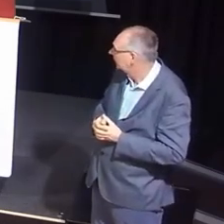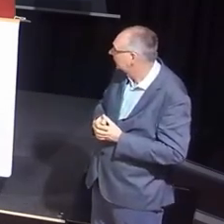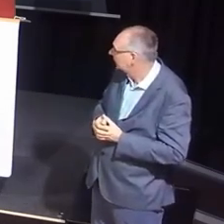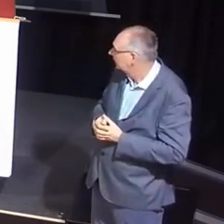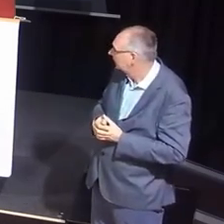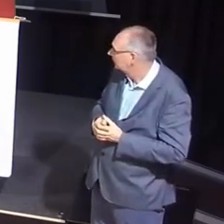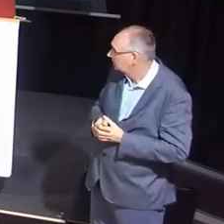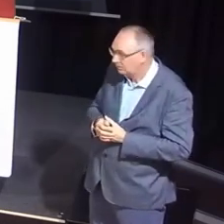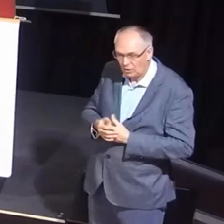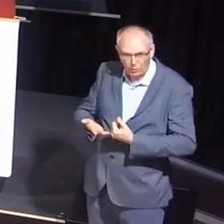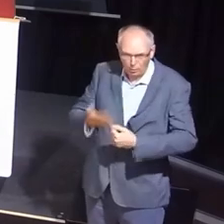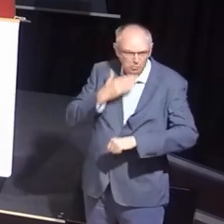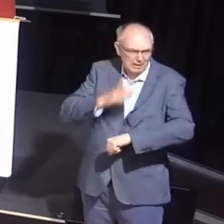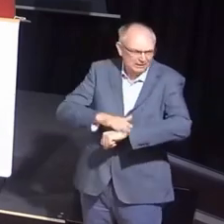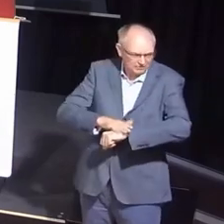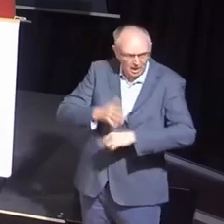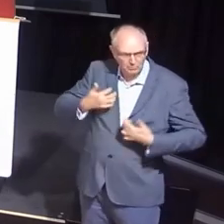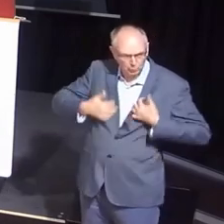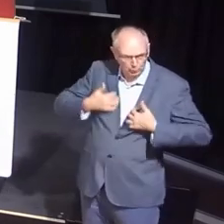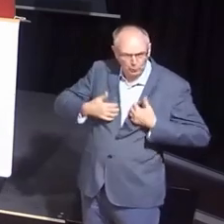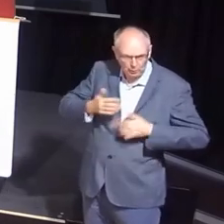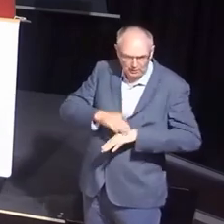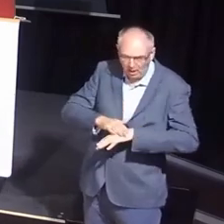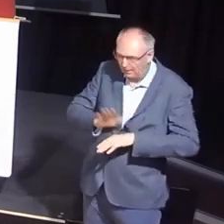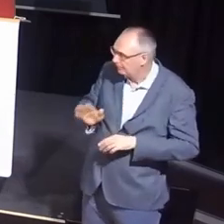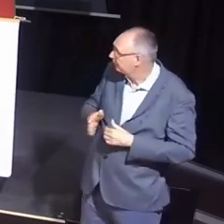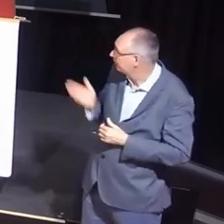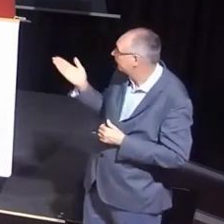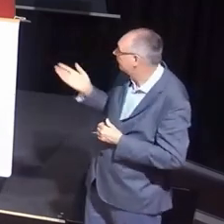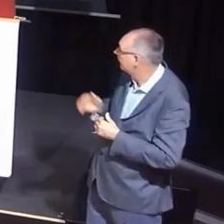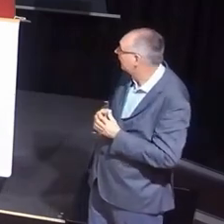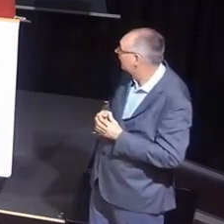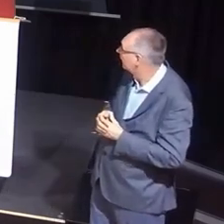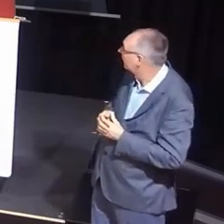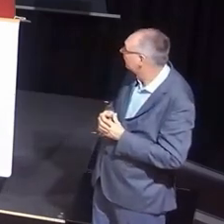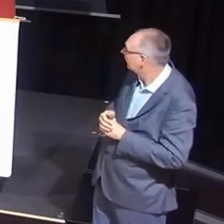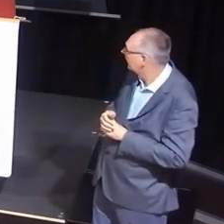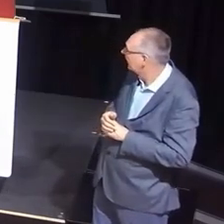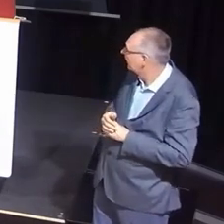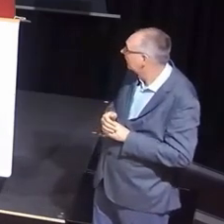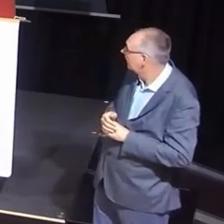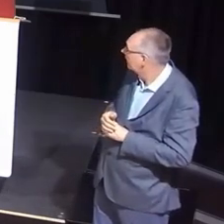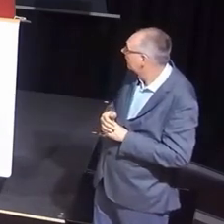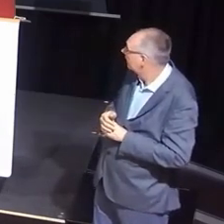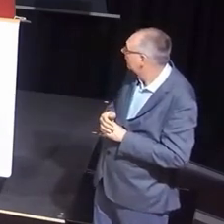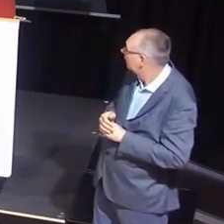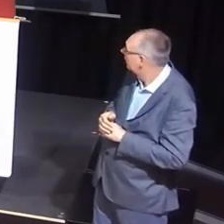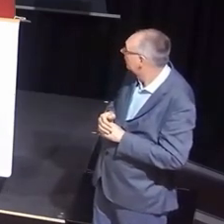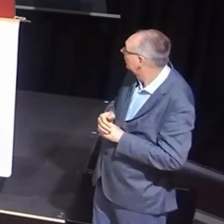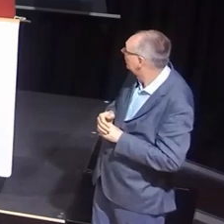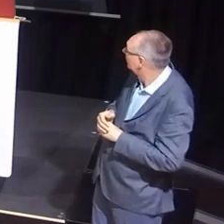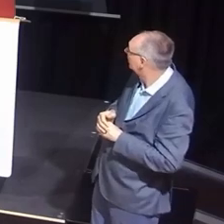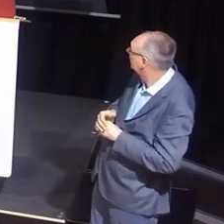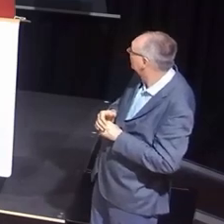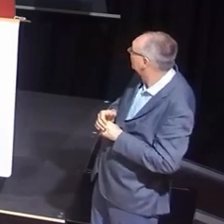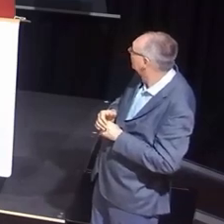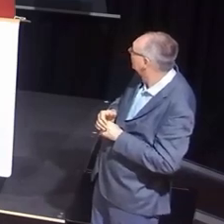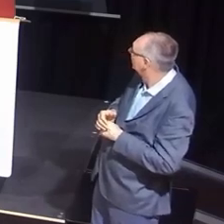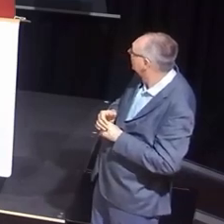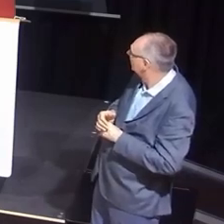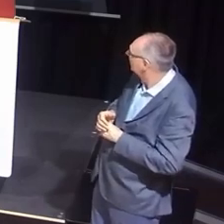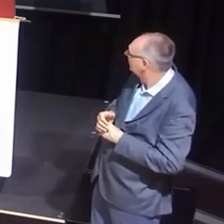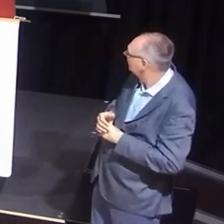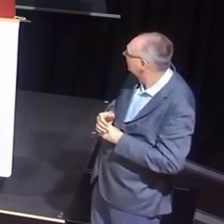doing great on time, so we can discuss this one. And it's about, let's see, next time. Like, I got confused about what's, because it's behind me,